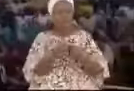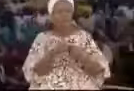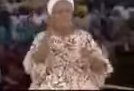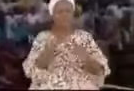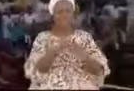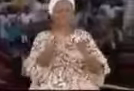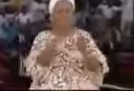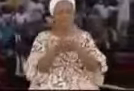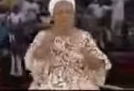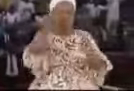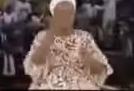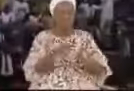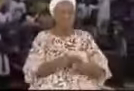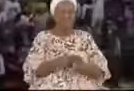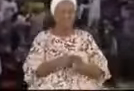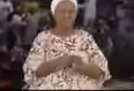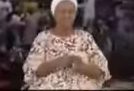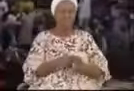Jesus' name.